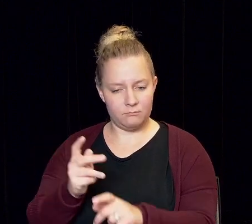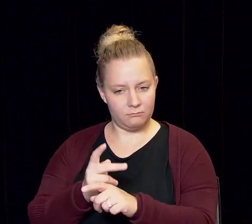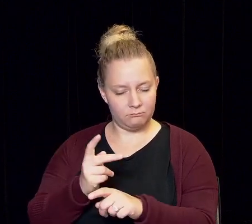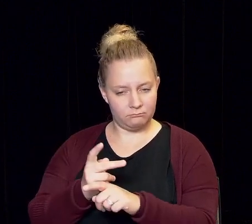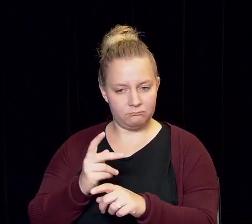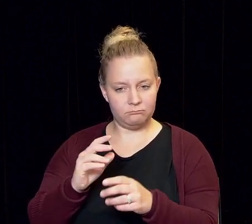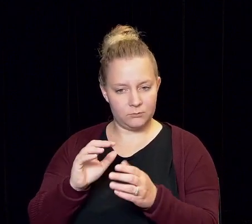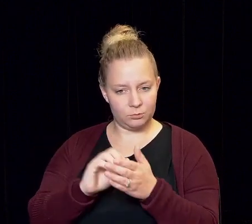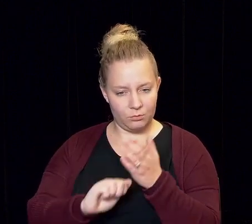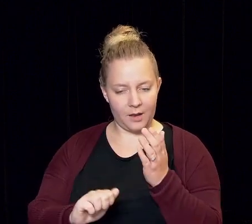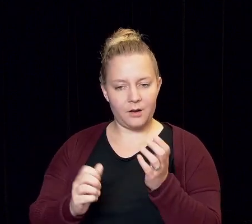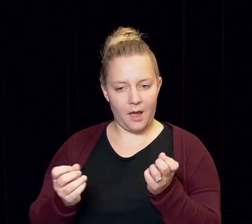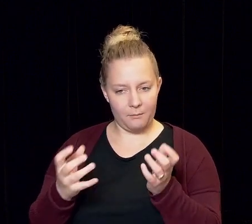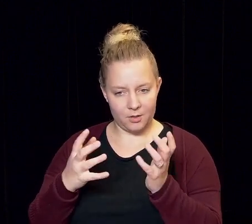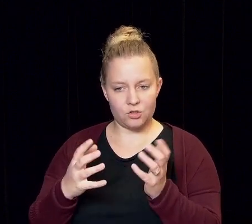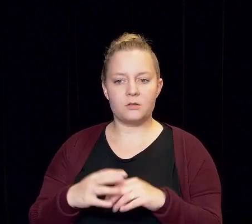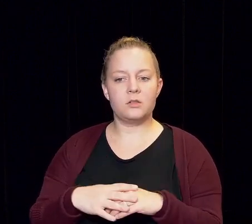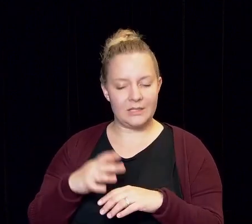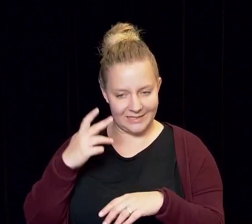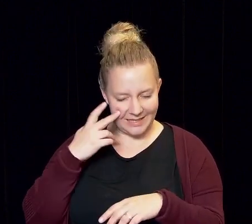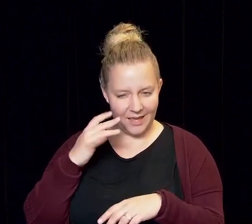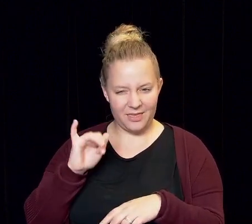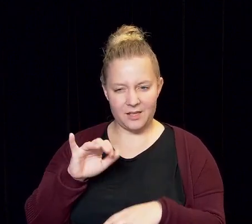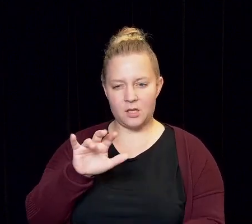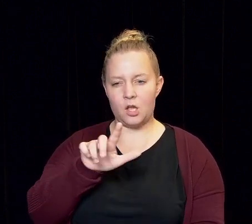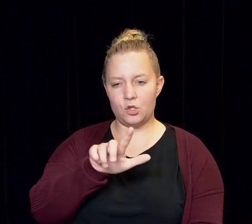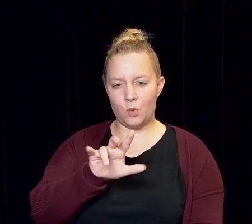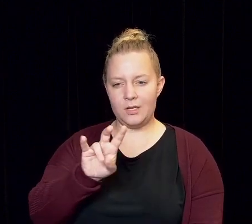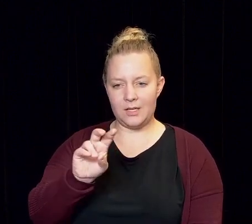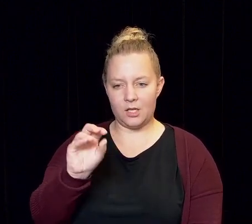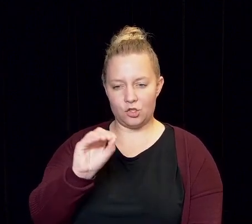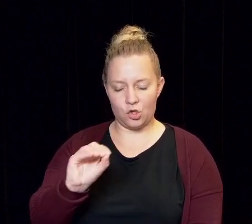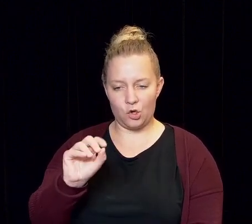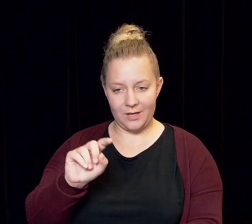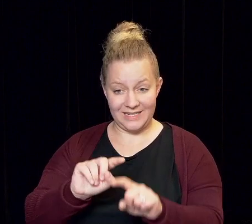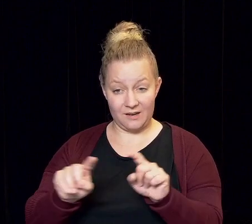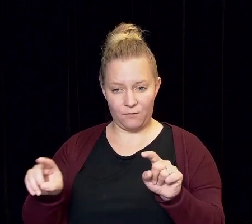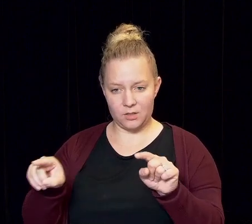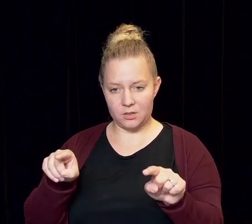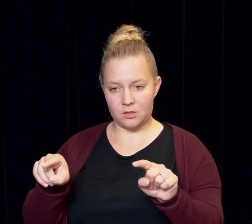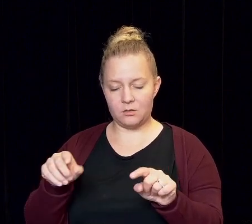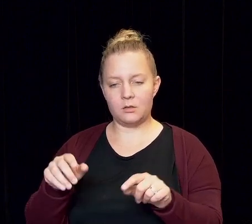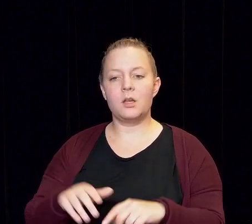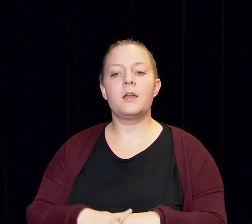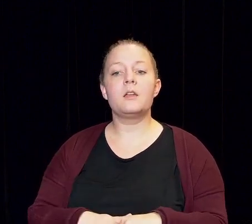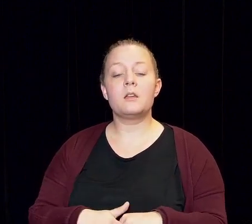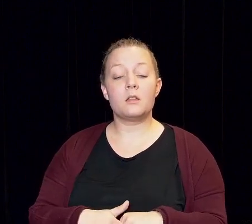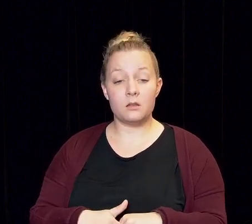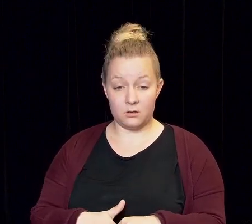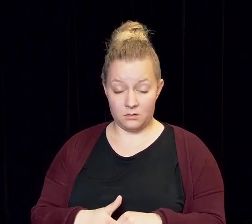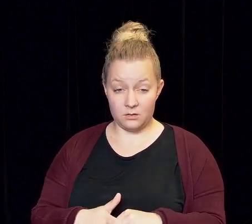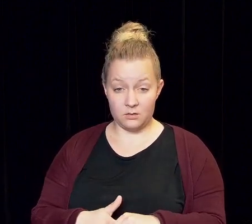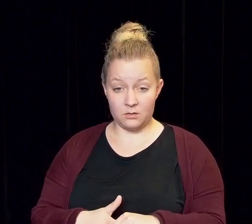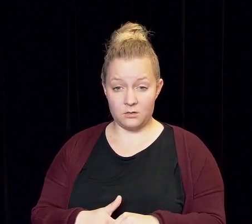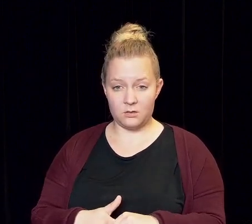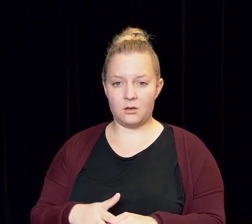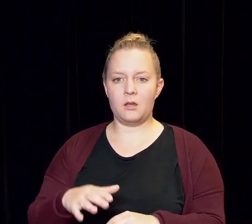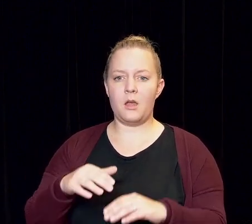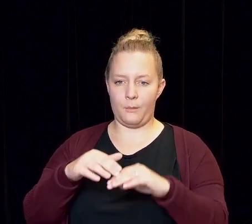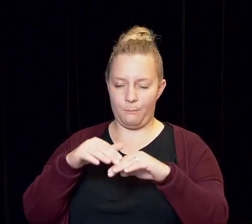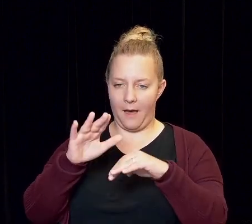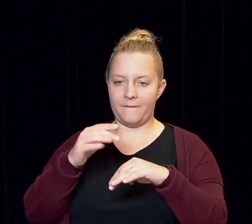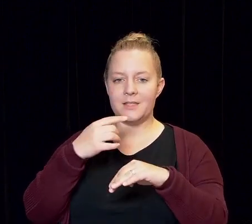there. And I will see that that is a 26-degree difference. And then as the formula up above